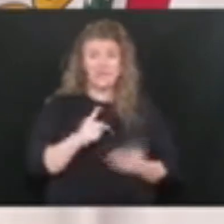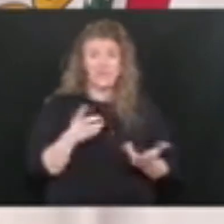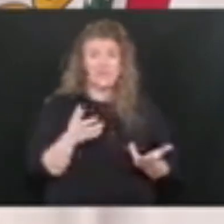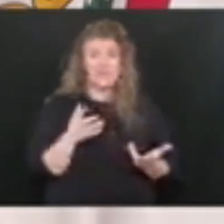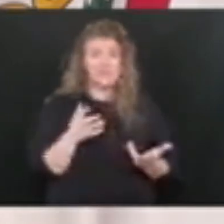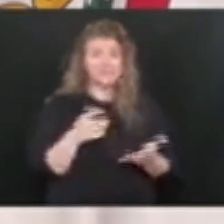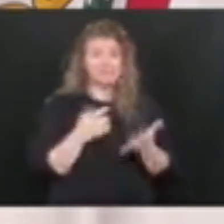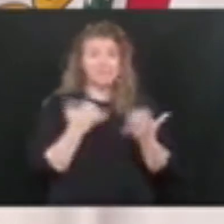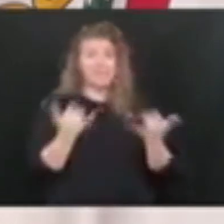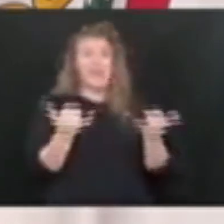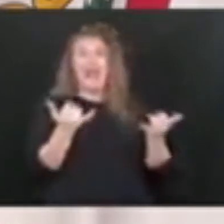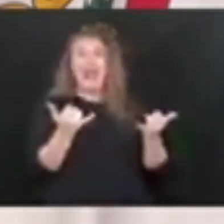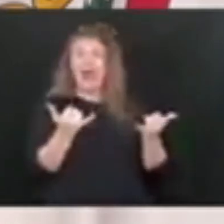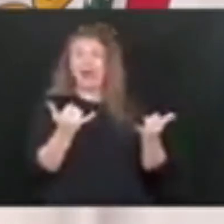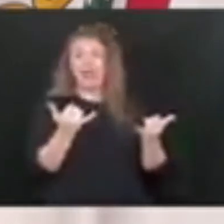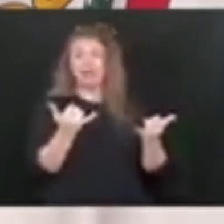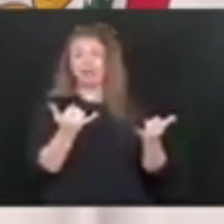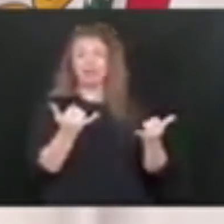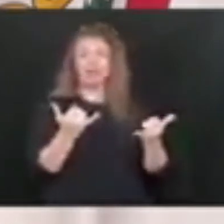it is,